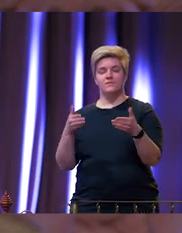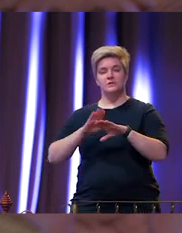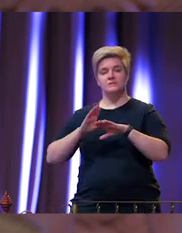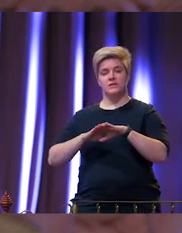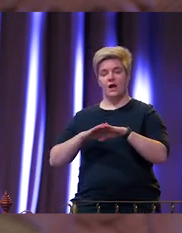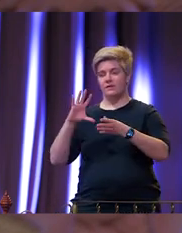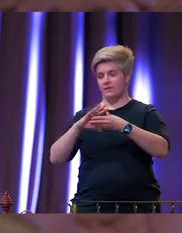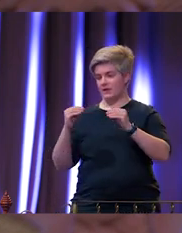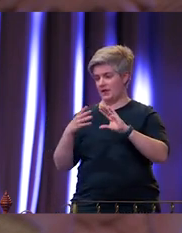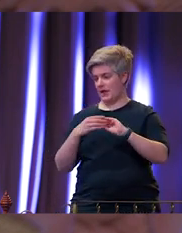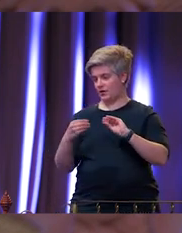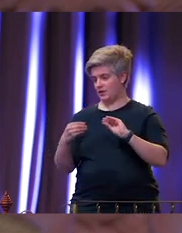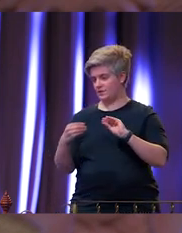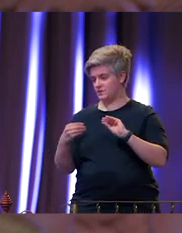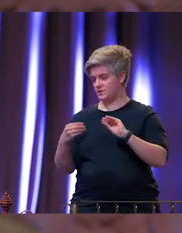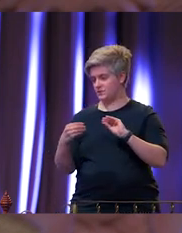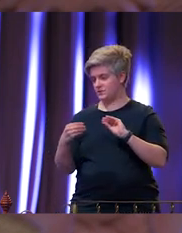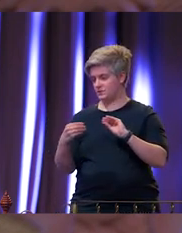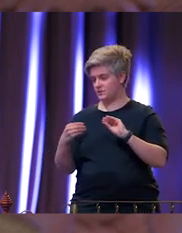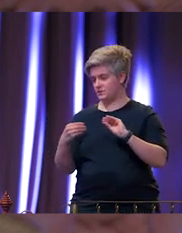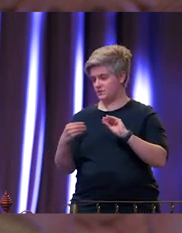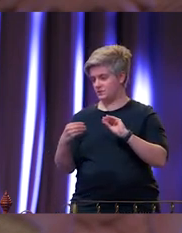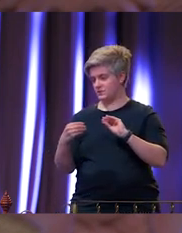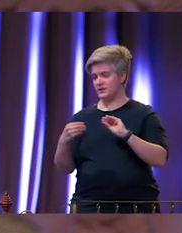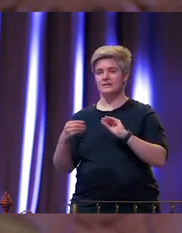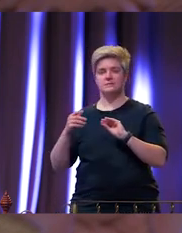narratives that have either been mistold,